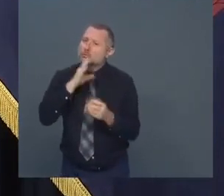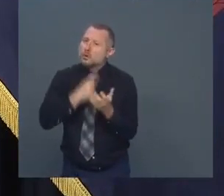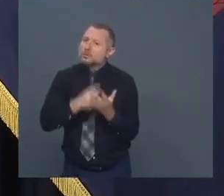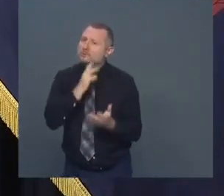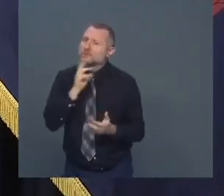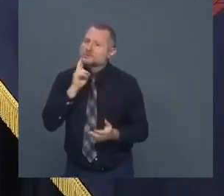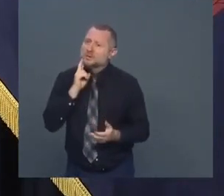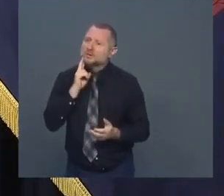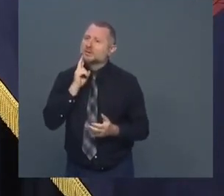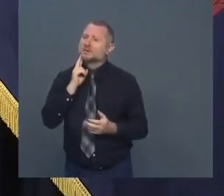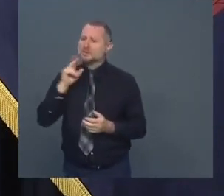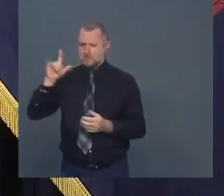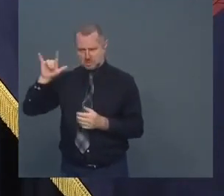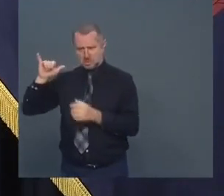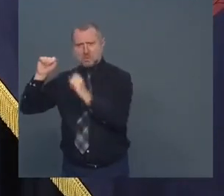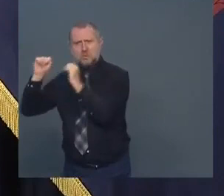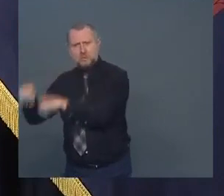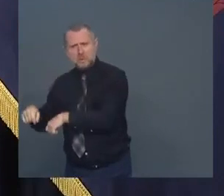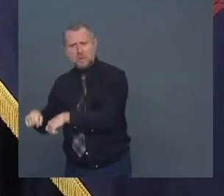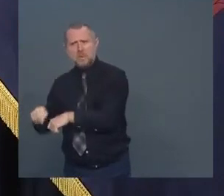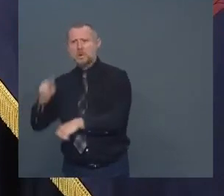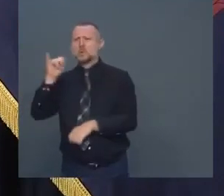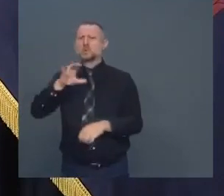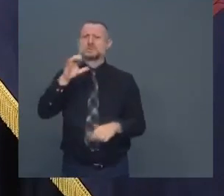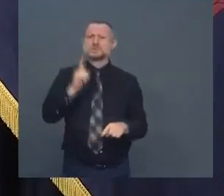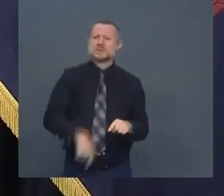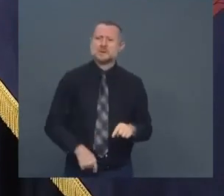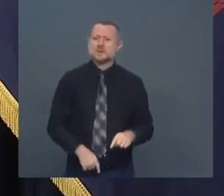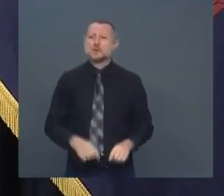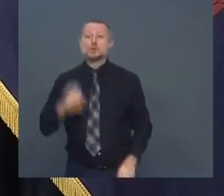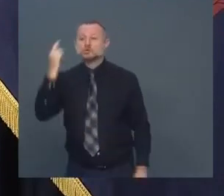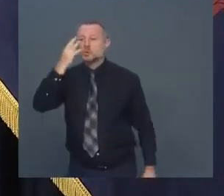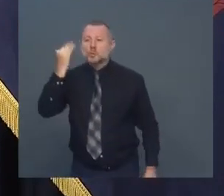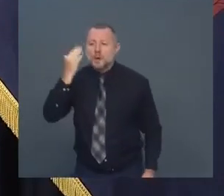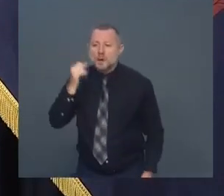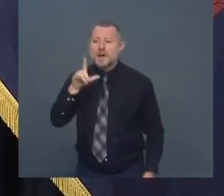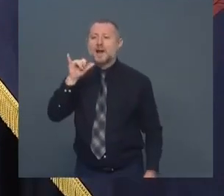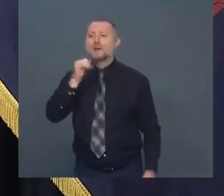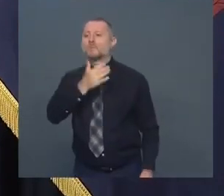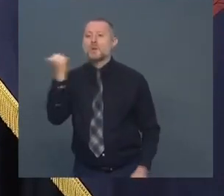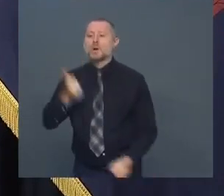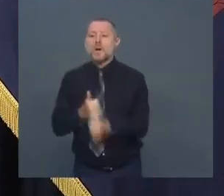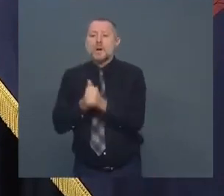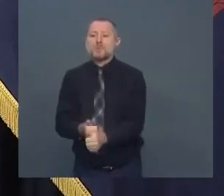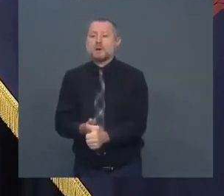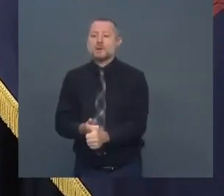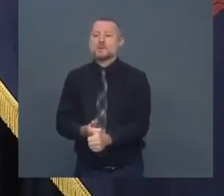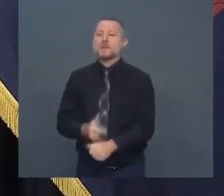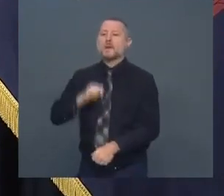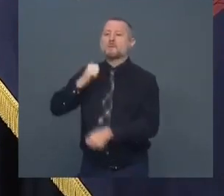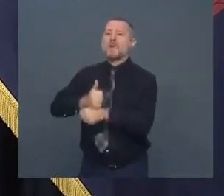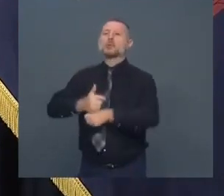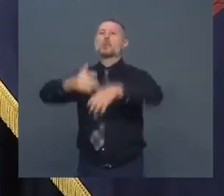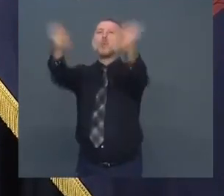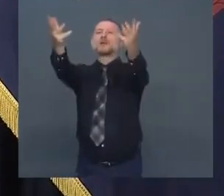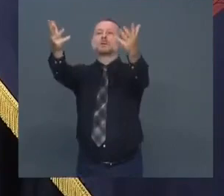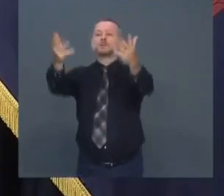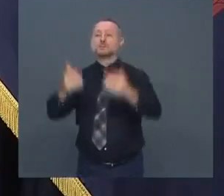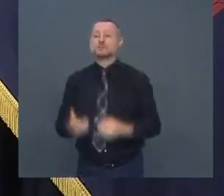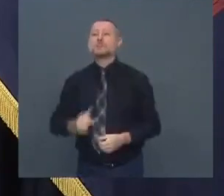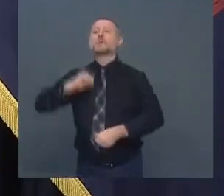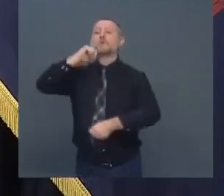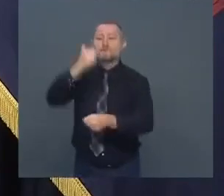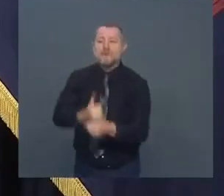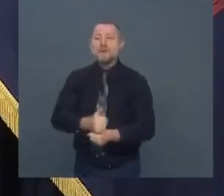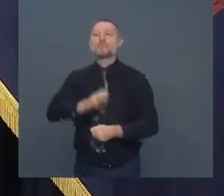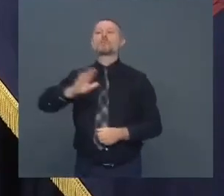Island have indoor, but New York City can't? Because they're doing better compliance. Based on what? Based on the number of people they have going